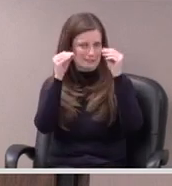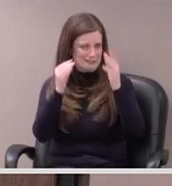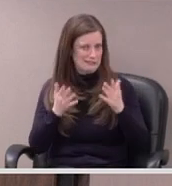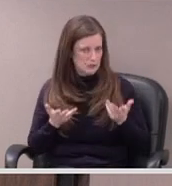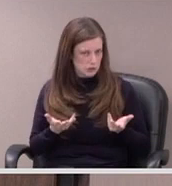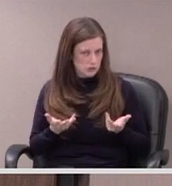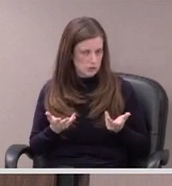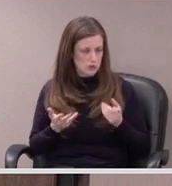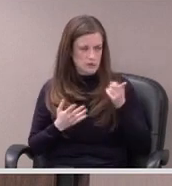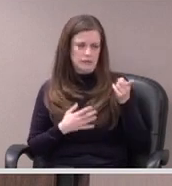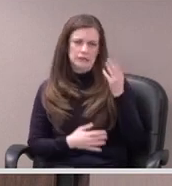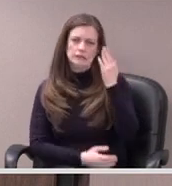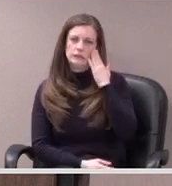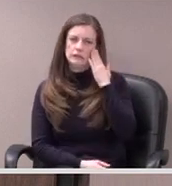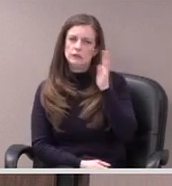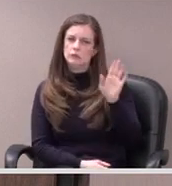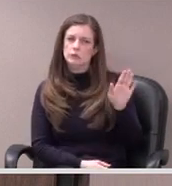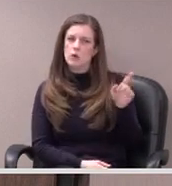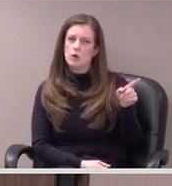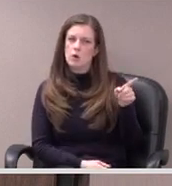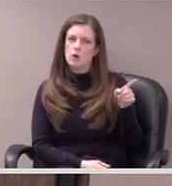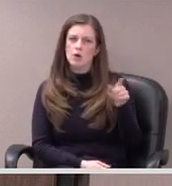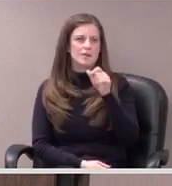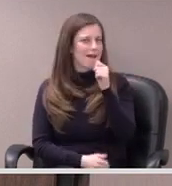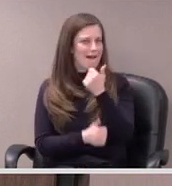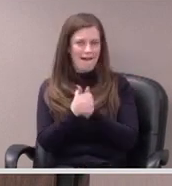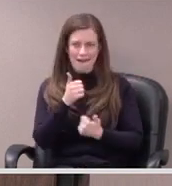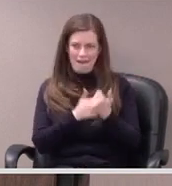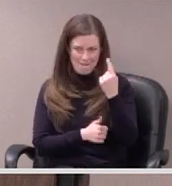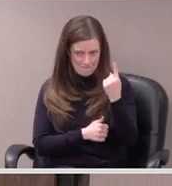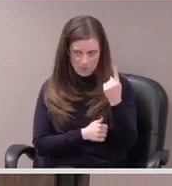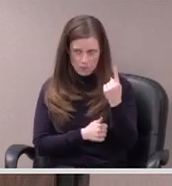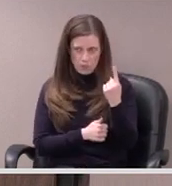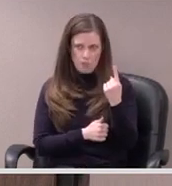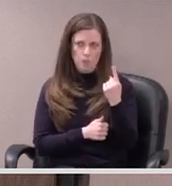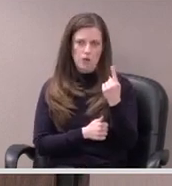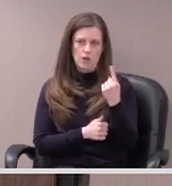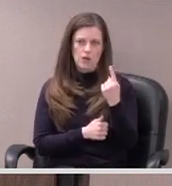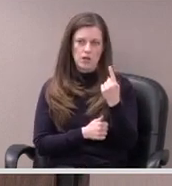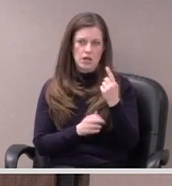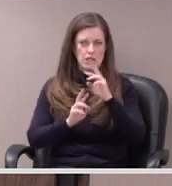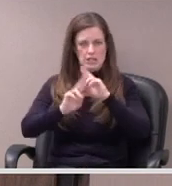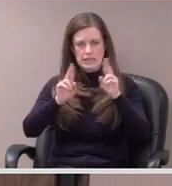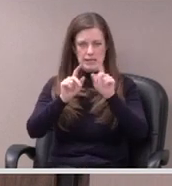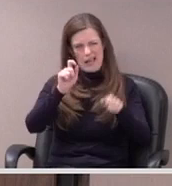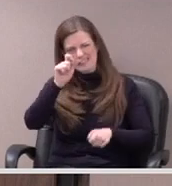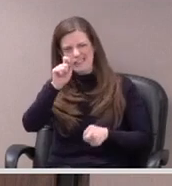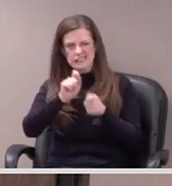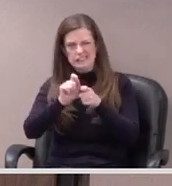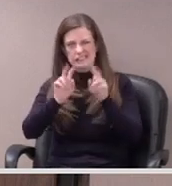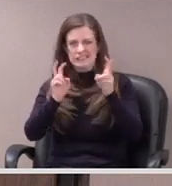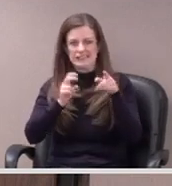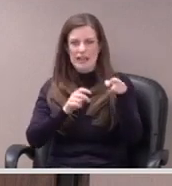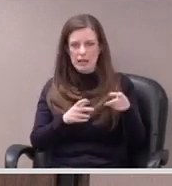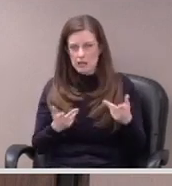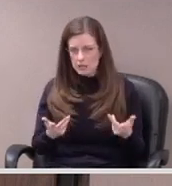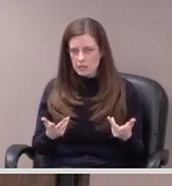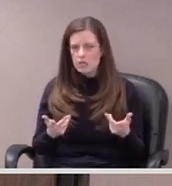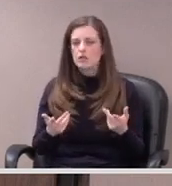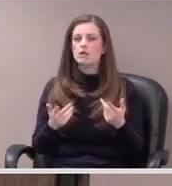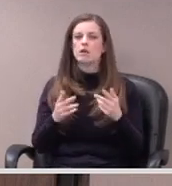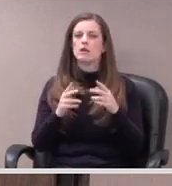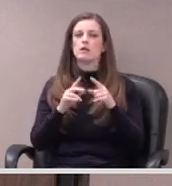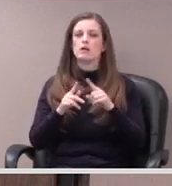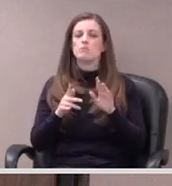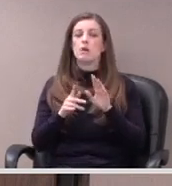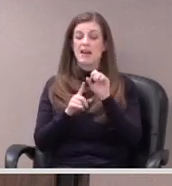teachers. He knows that not everyone is out to get him, so to say, but because